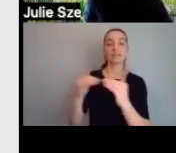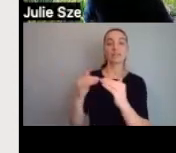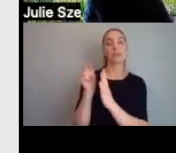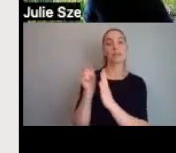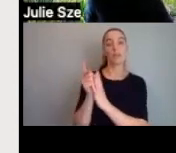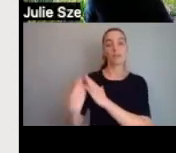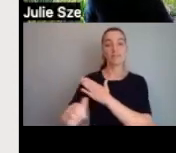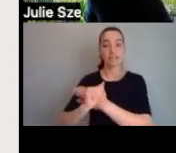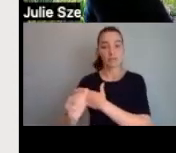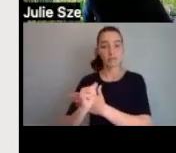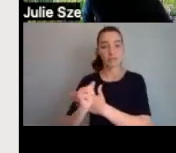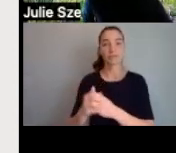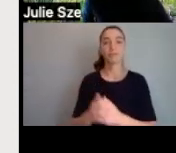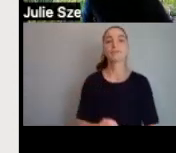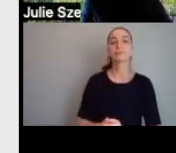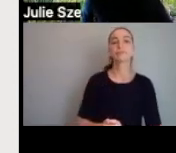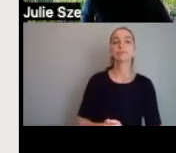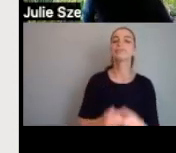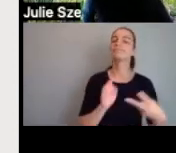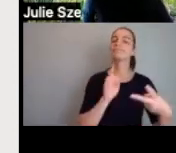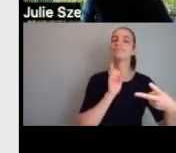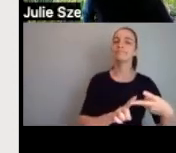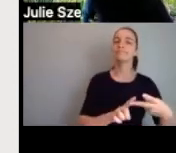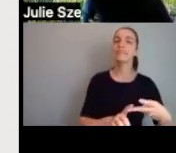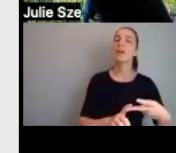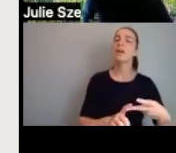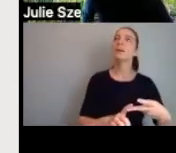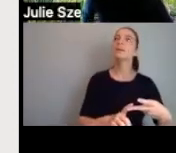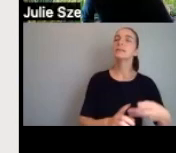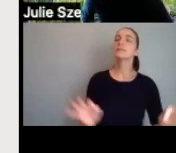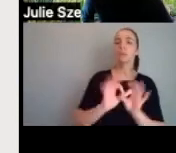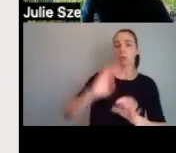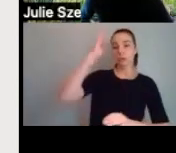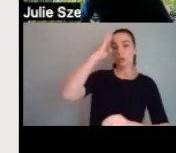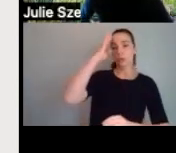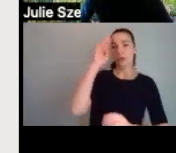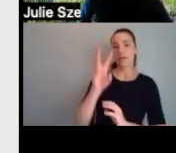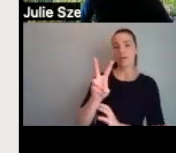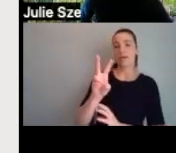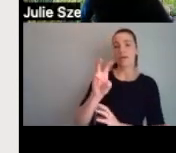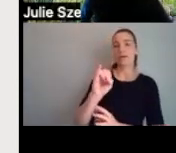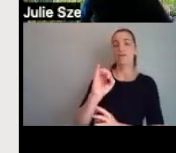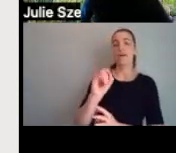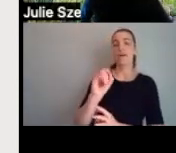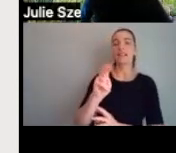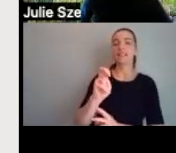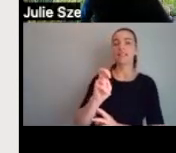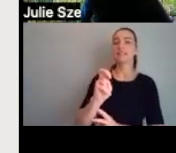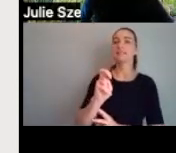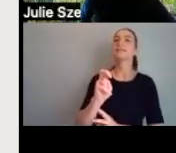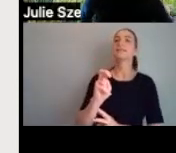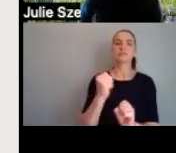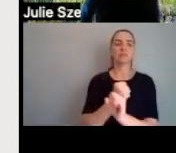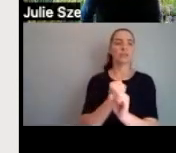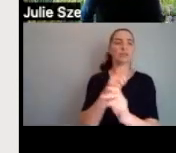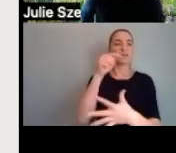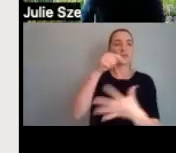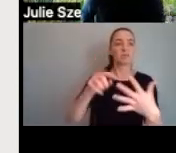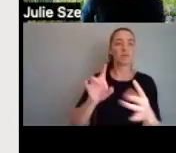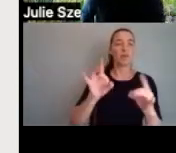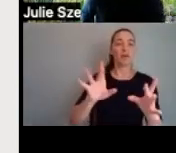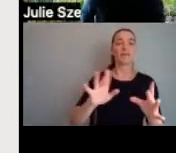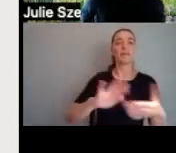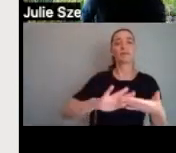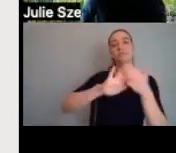um, from violence to thinking about freedom, um, and critical climate justice as a freedom movement using examples from